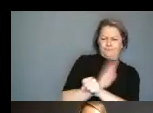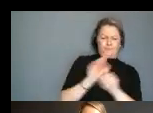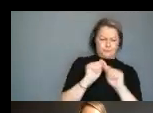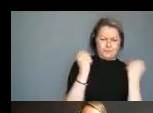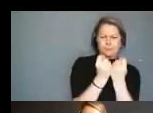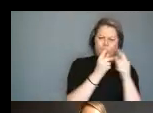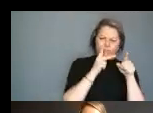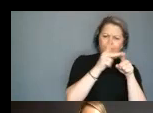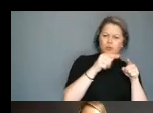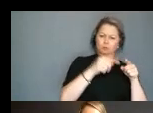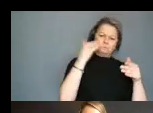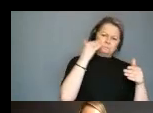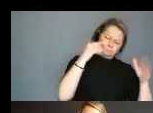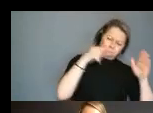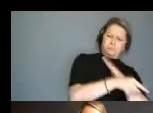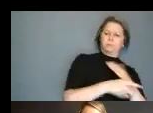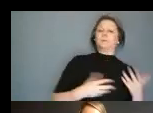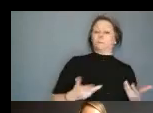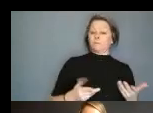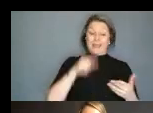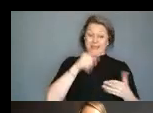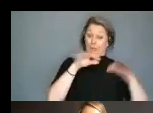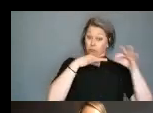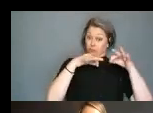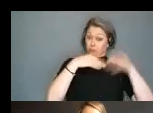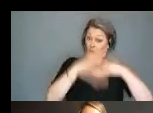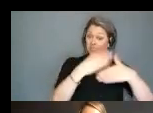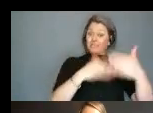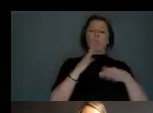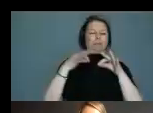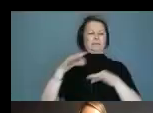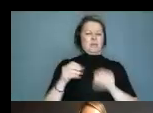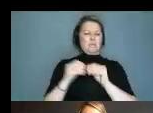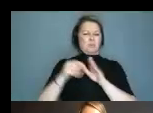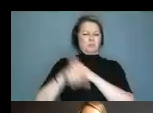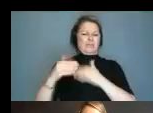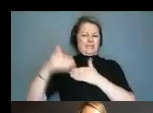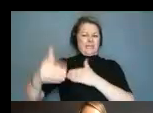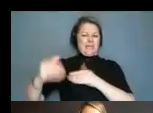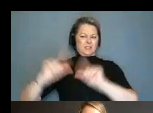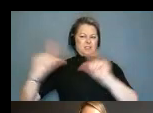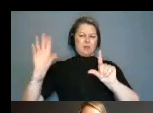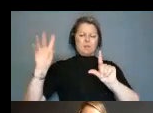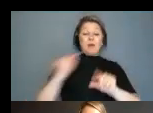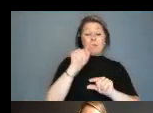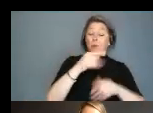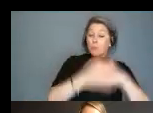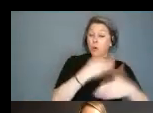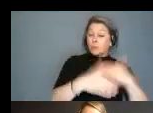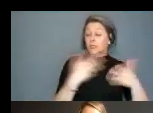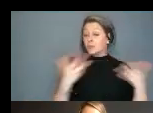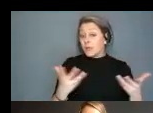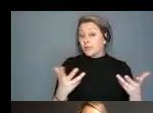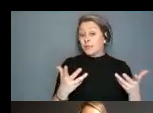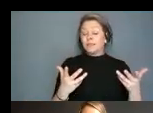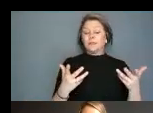professionals. And we'll describe this process in greater detail in the next slide, but important to note that the process is really in recognition that